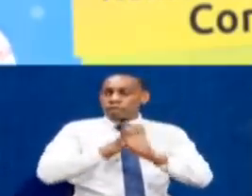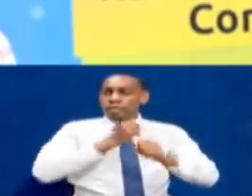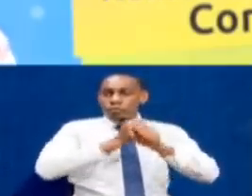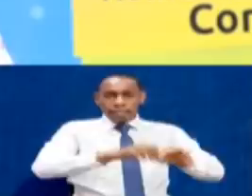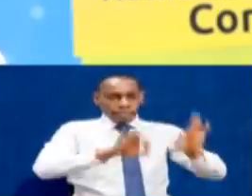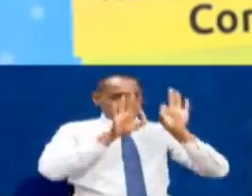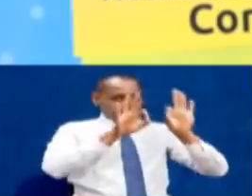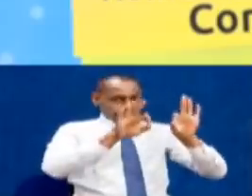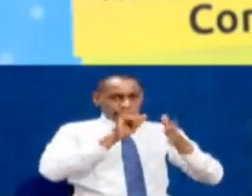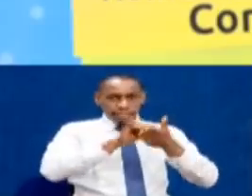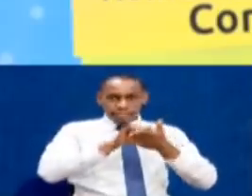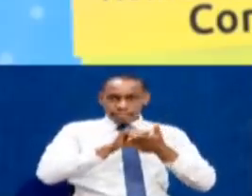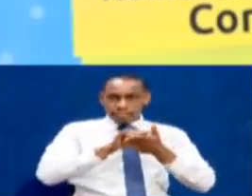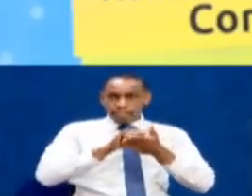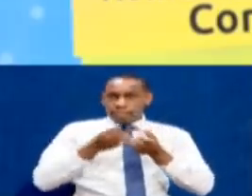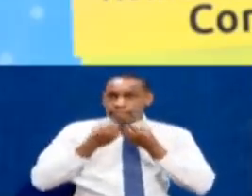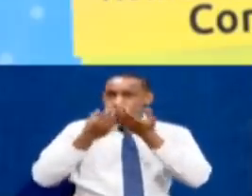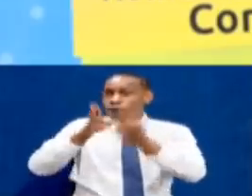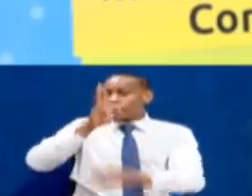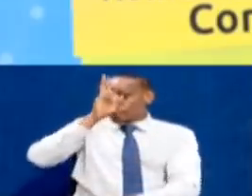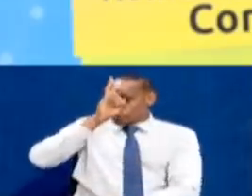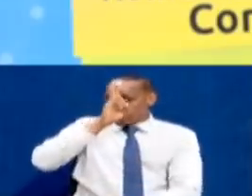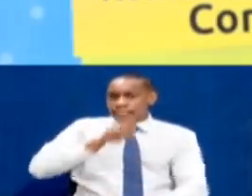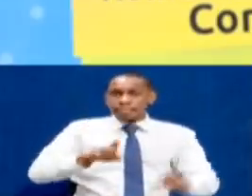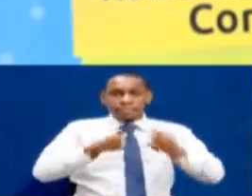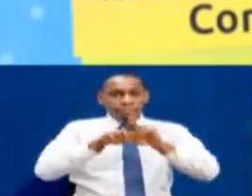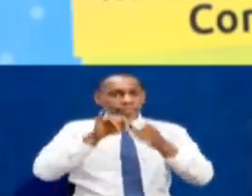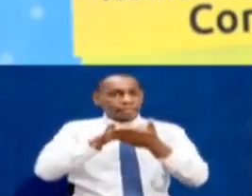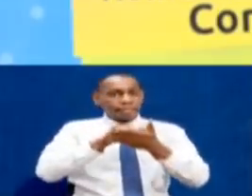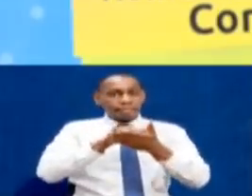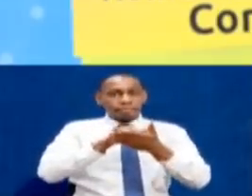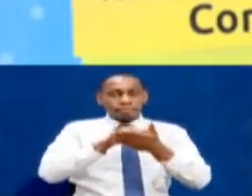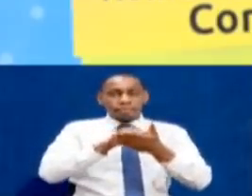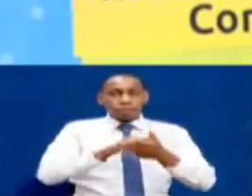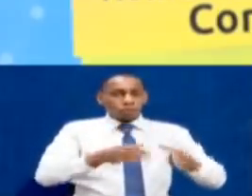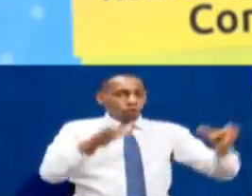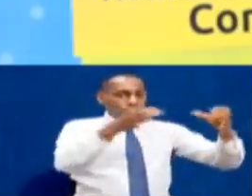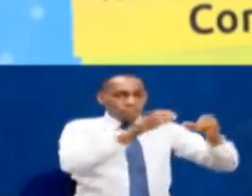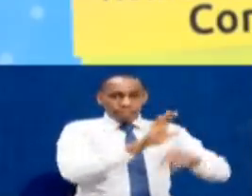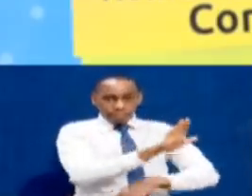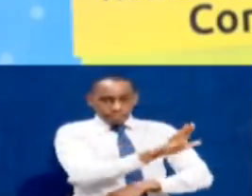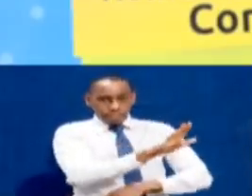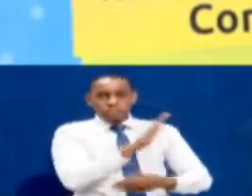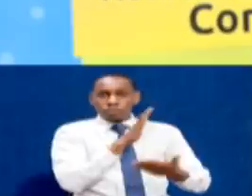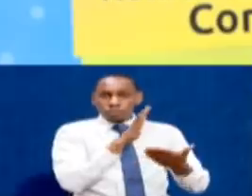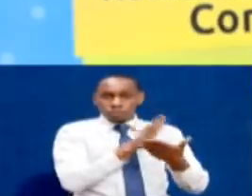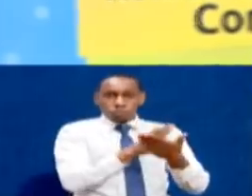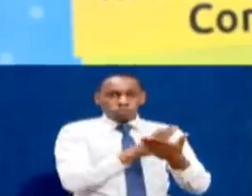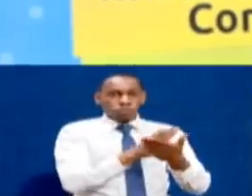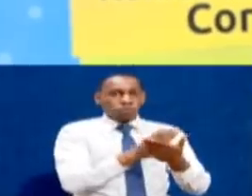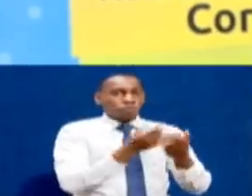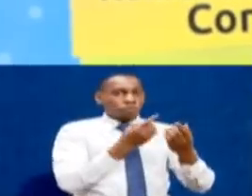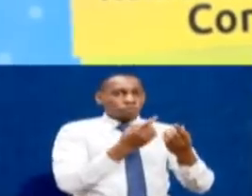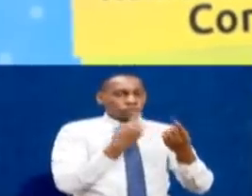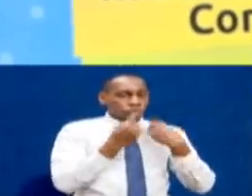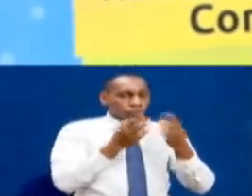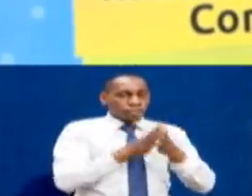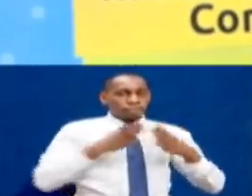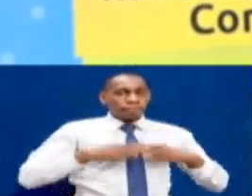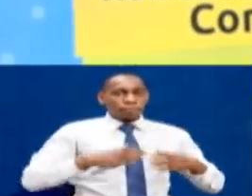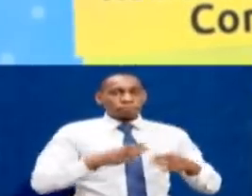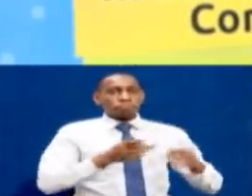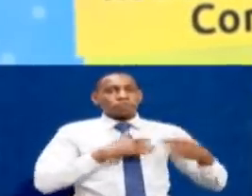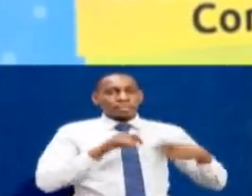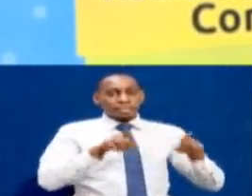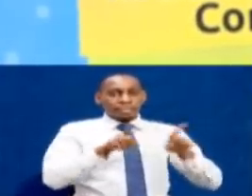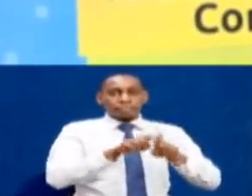job in informing the authorities and ensuring that you as a community speak to persons concerned and ask them to